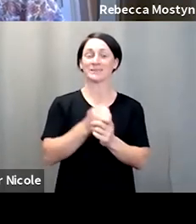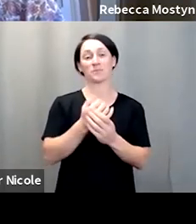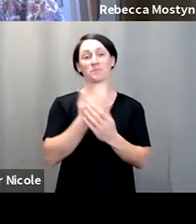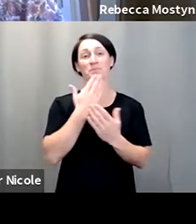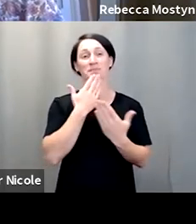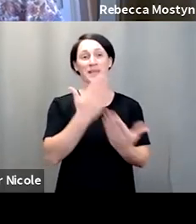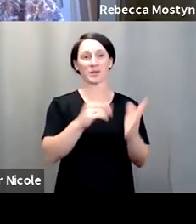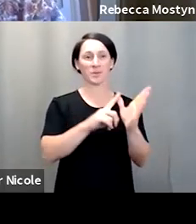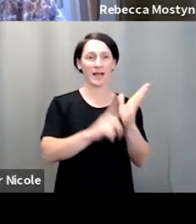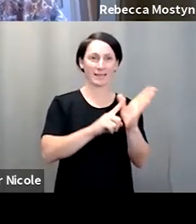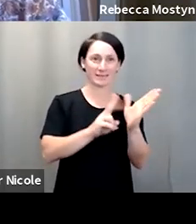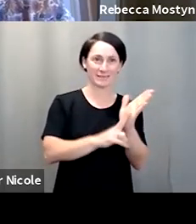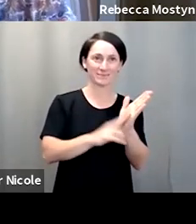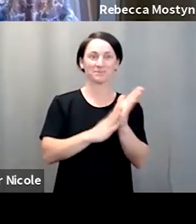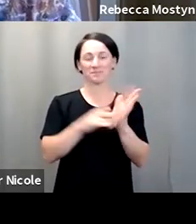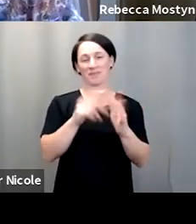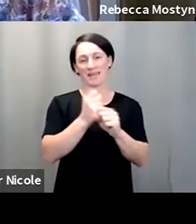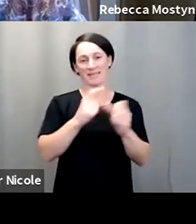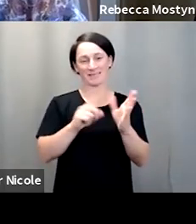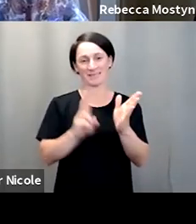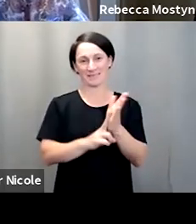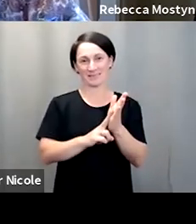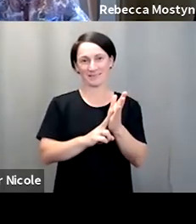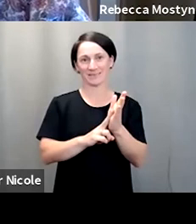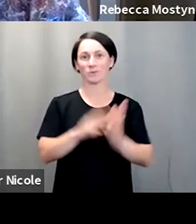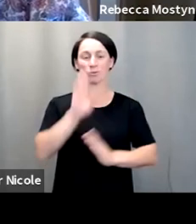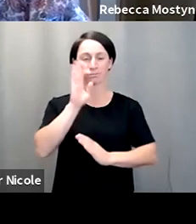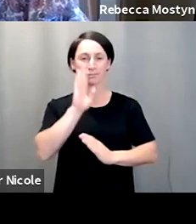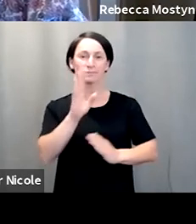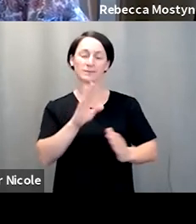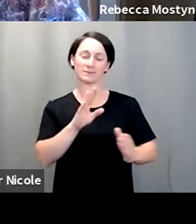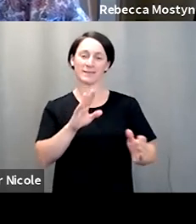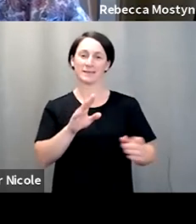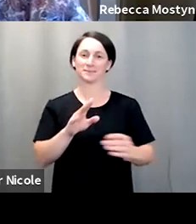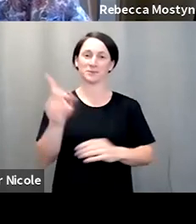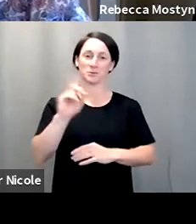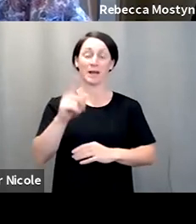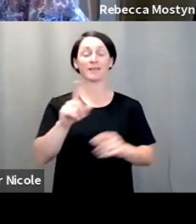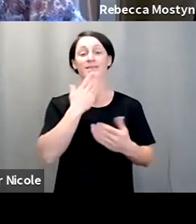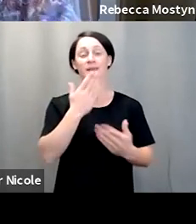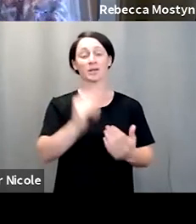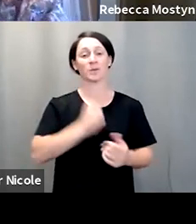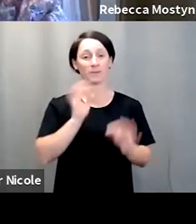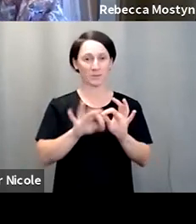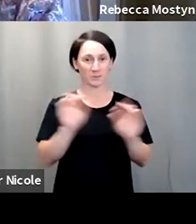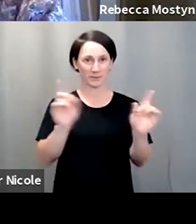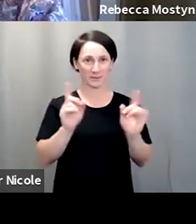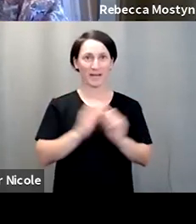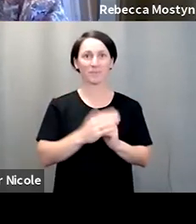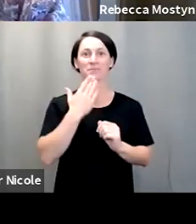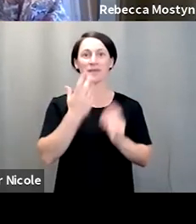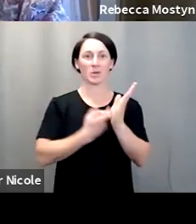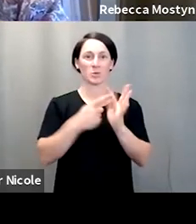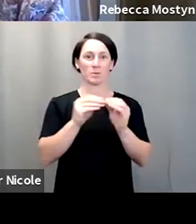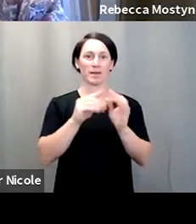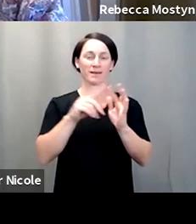Alan and Megan for joining us. Thank you to our interpreters today. And thank you to Rebecca and the team